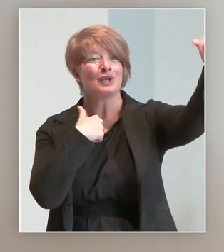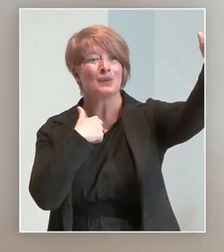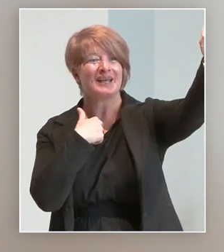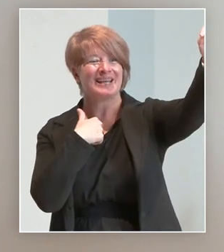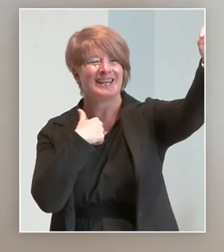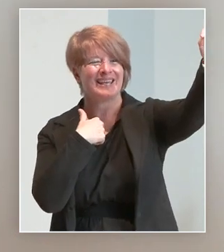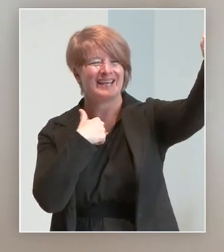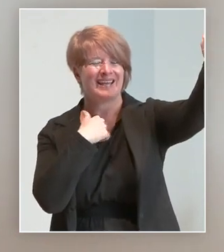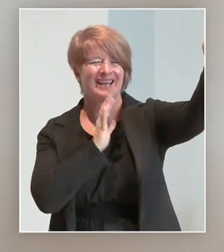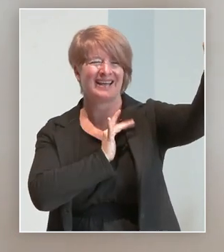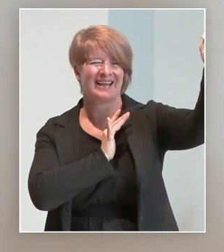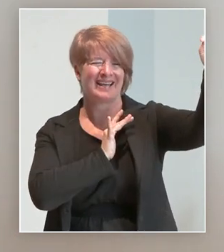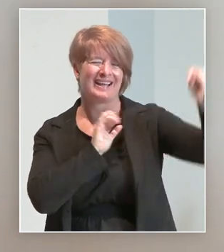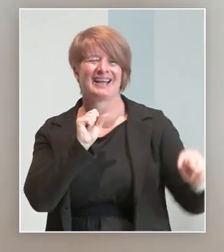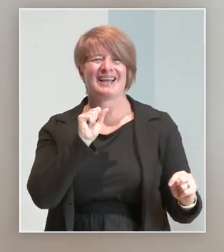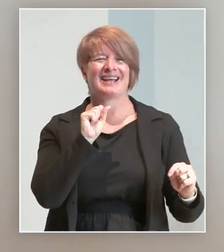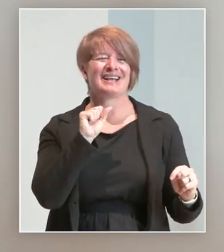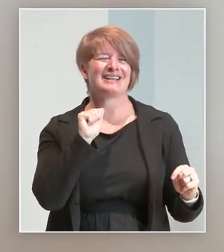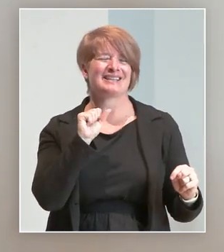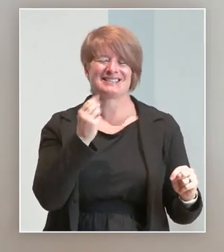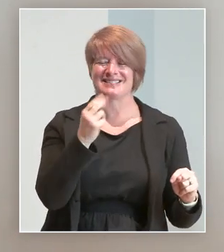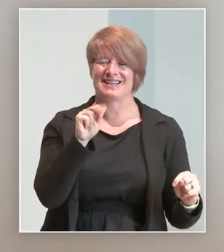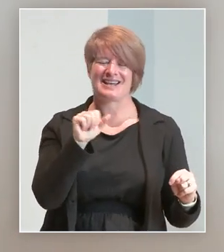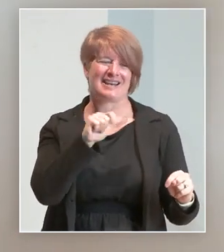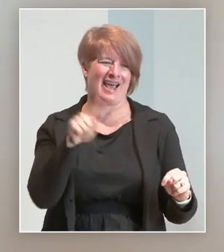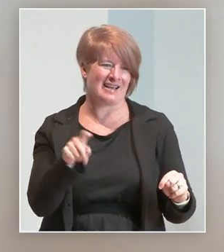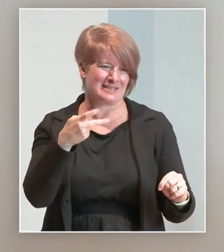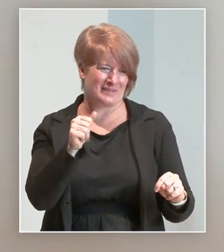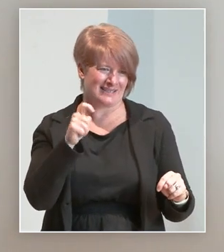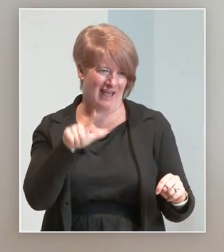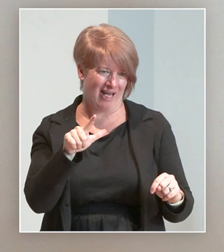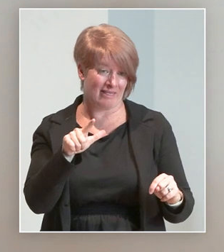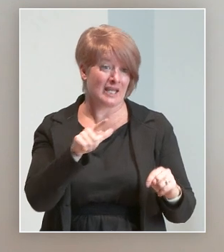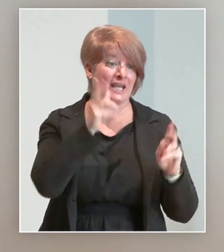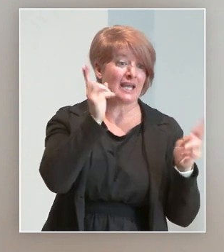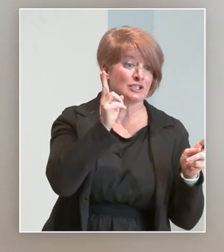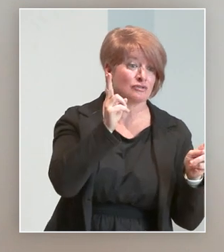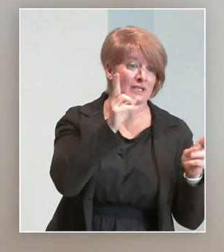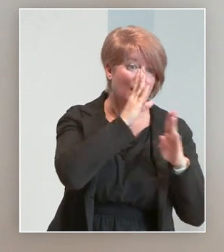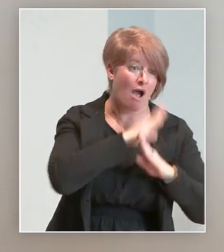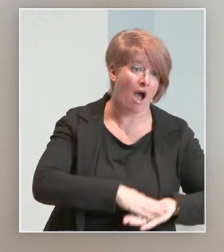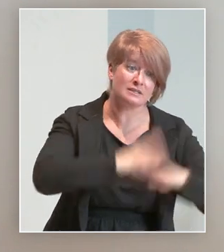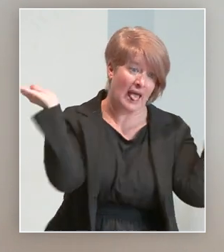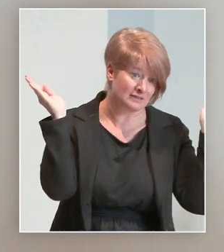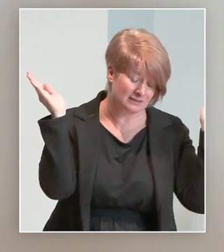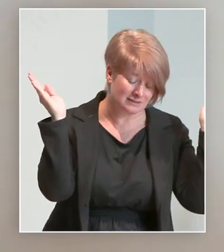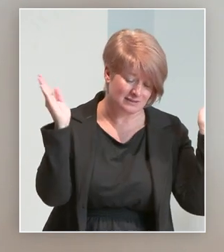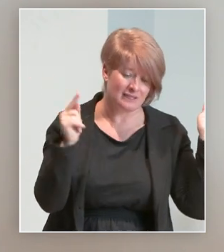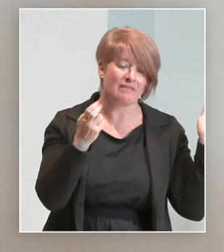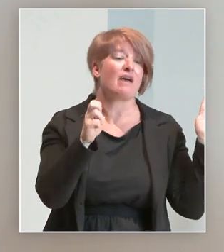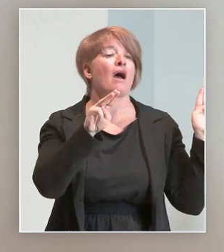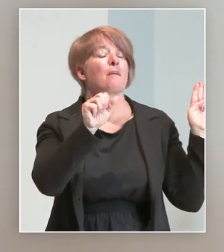And Shanaz Patel's Unsilencing the History, The Maroons. We do not really